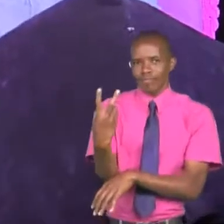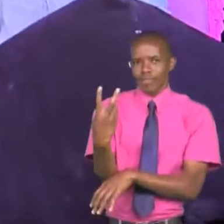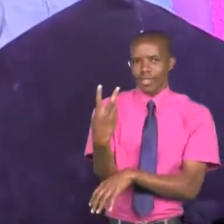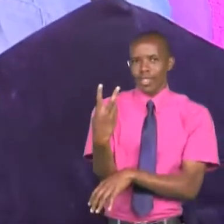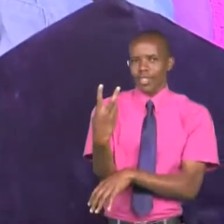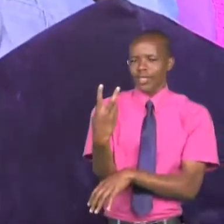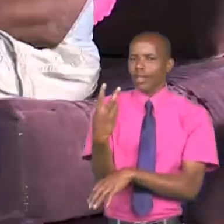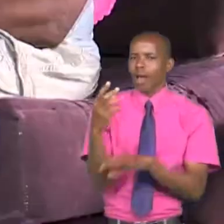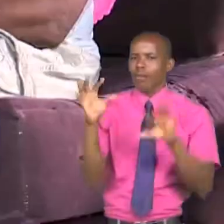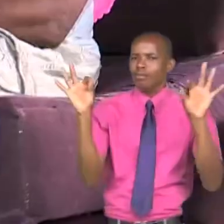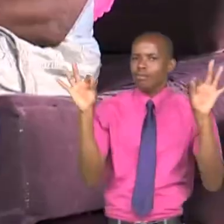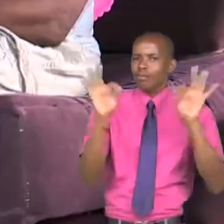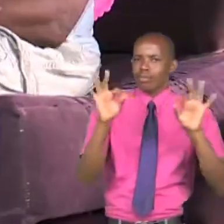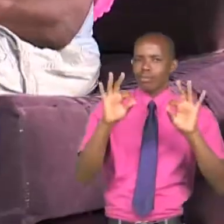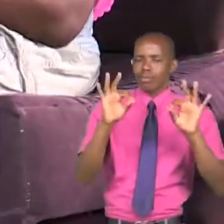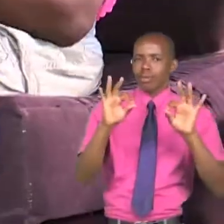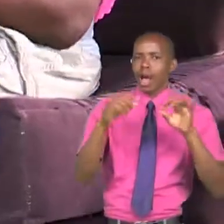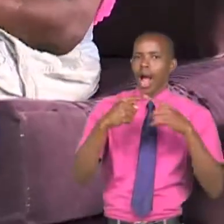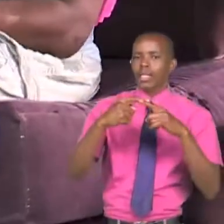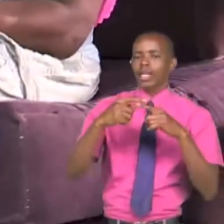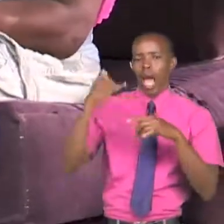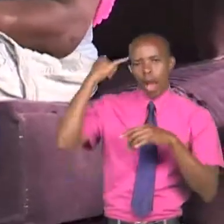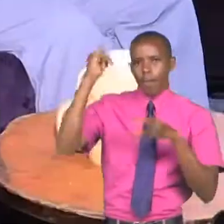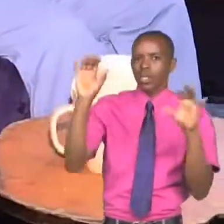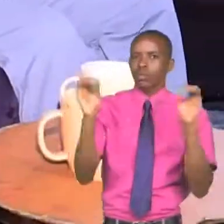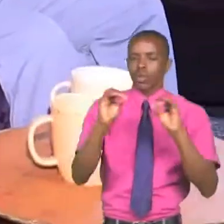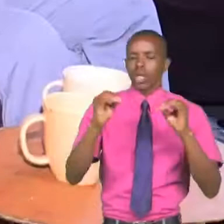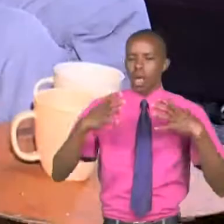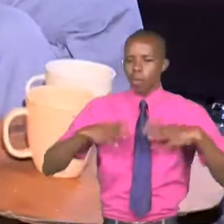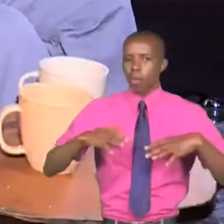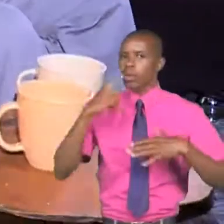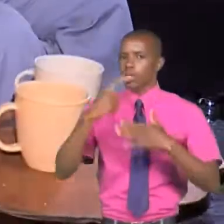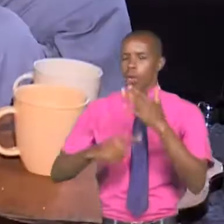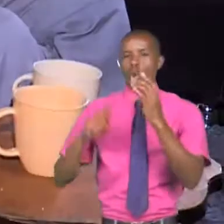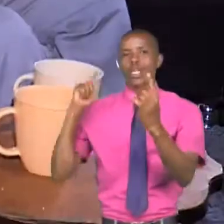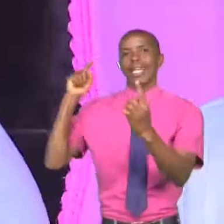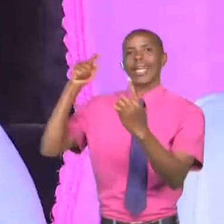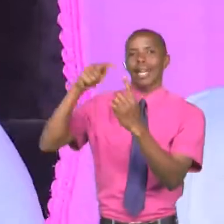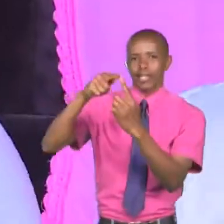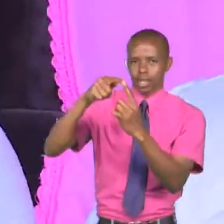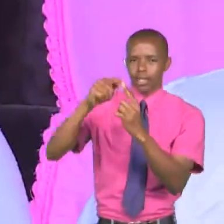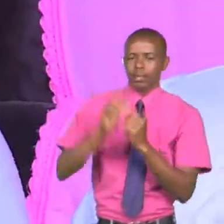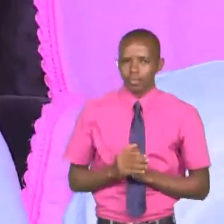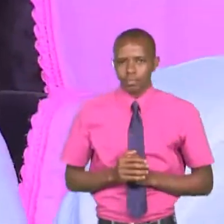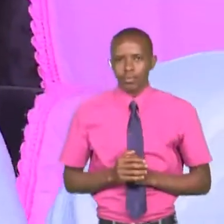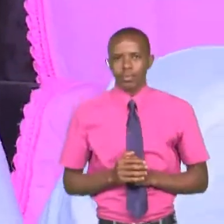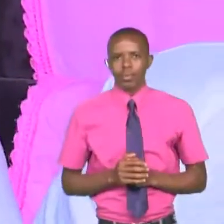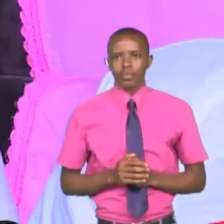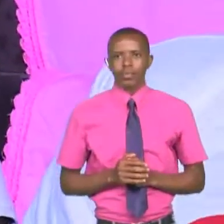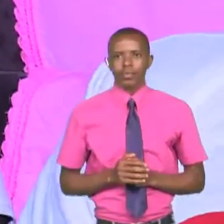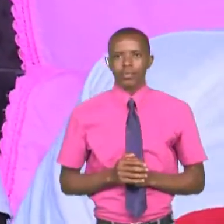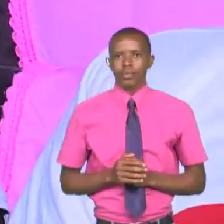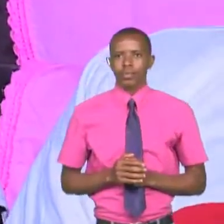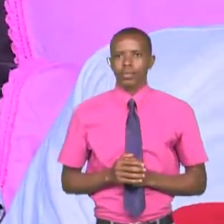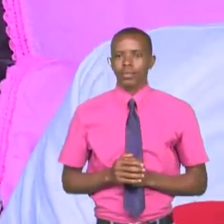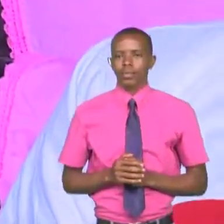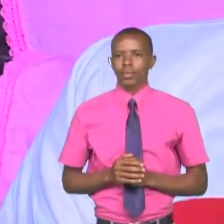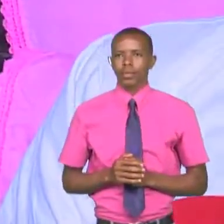magical and unpredictable, or what many would call it destiny. I saw him and I loved him. That's